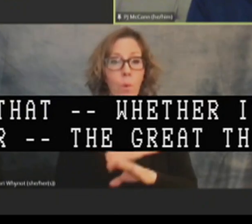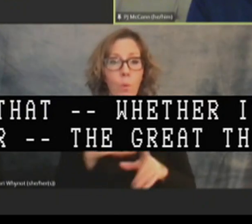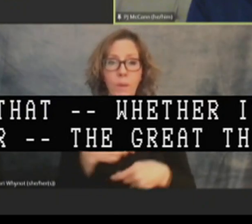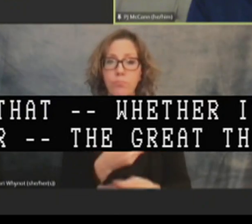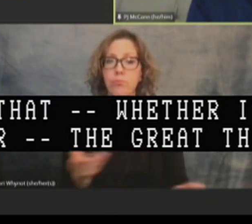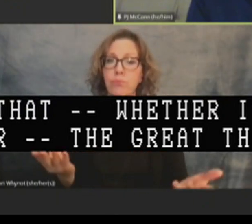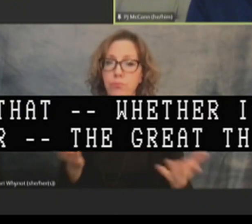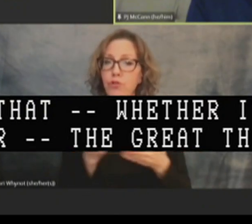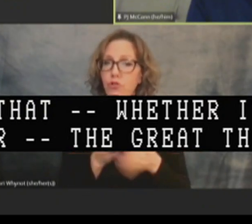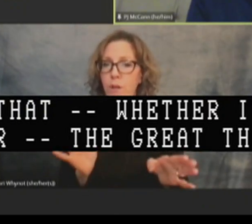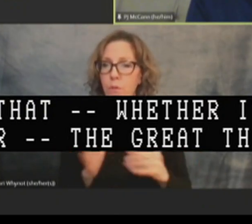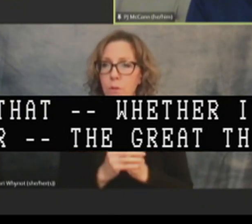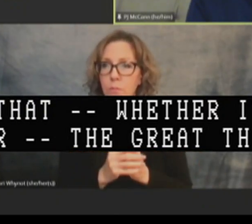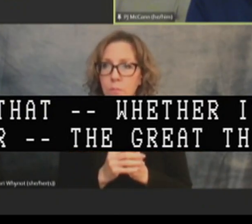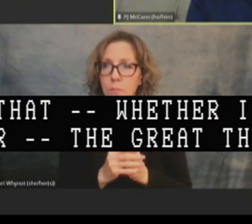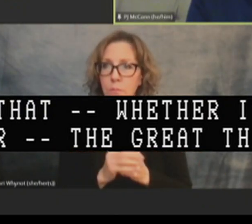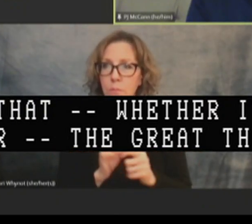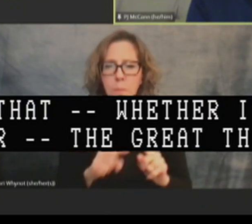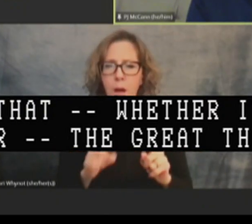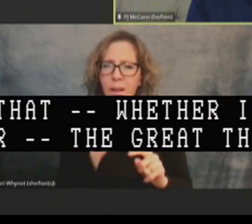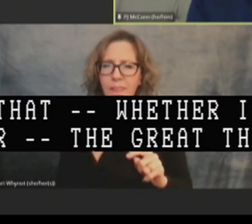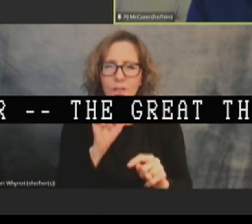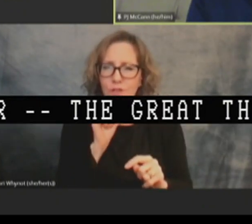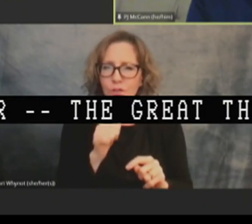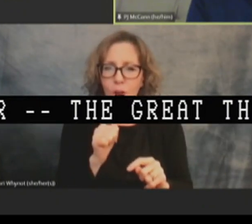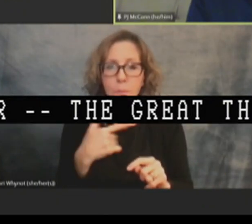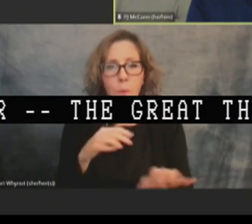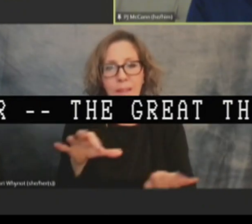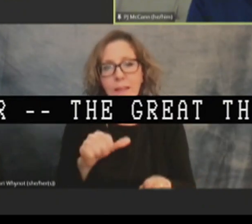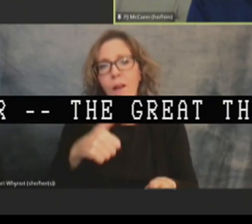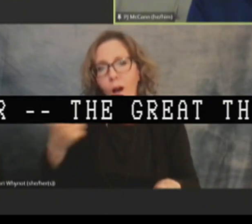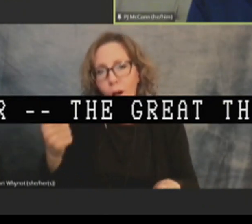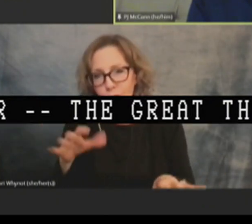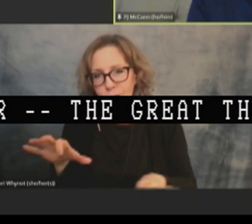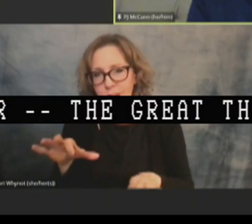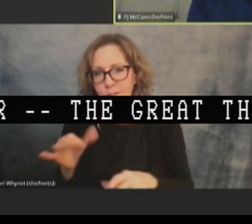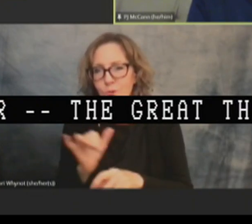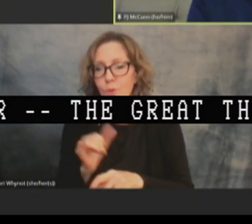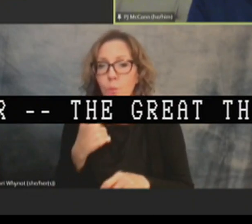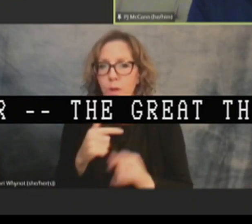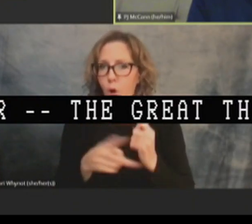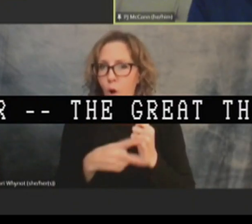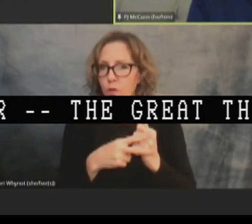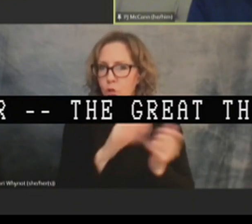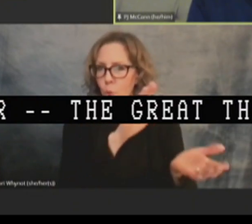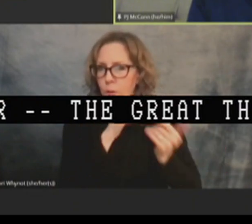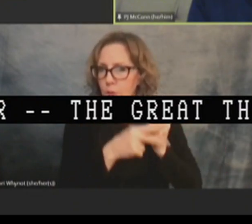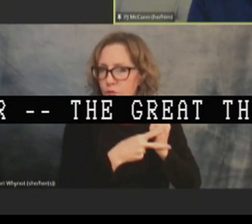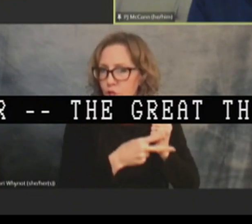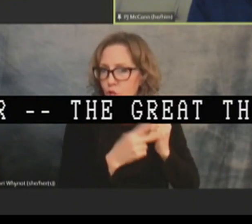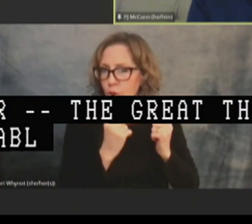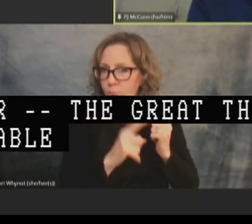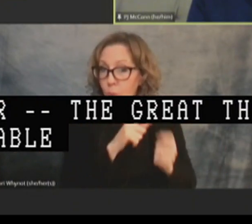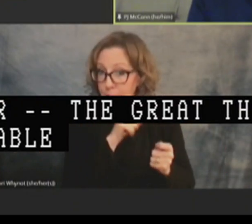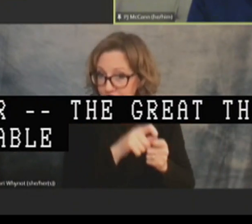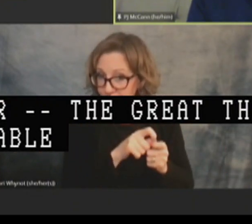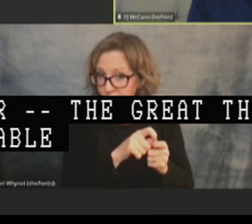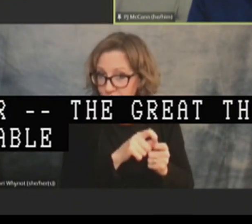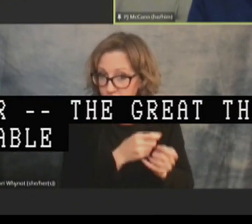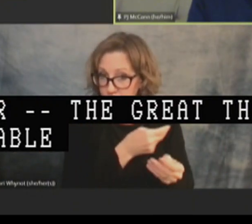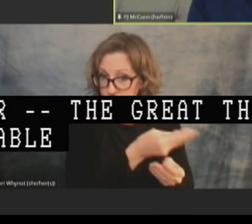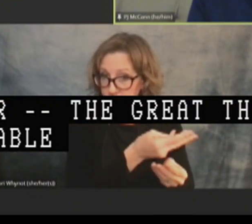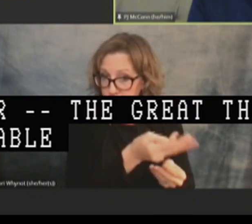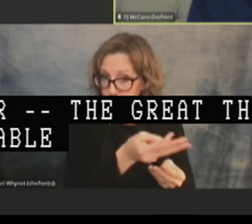and that's not the entirety of what we did. We also, you know, reserved many of them for targeted outreach by